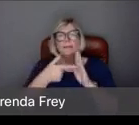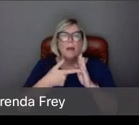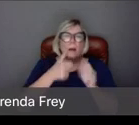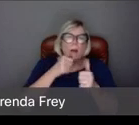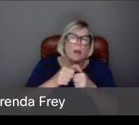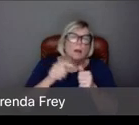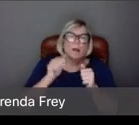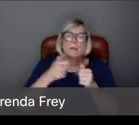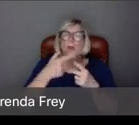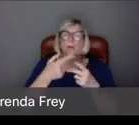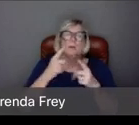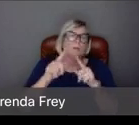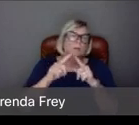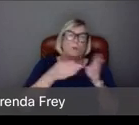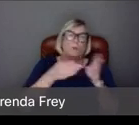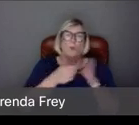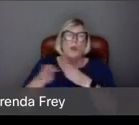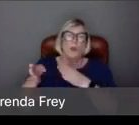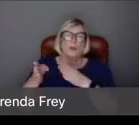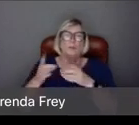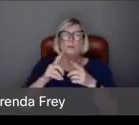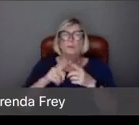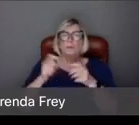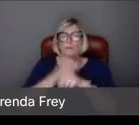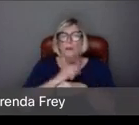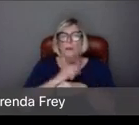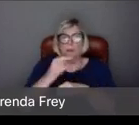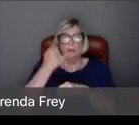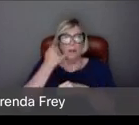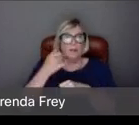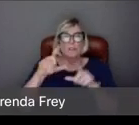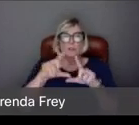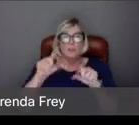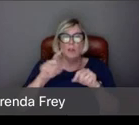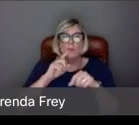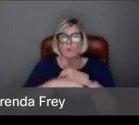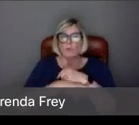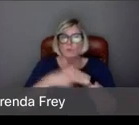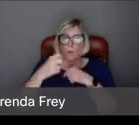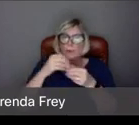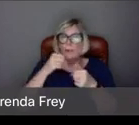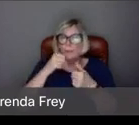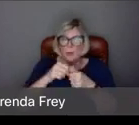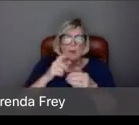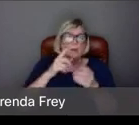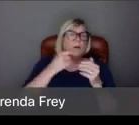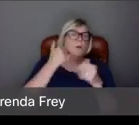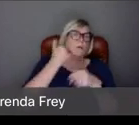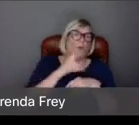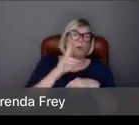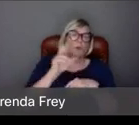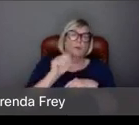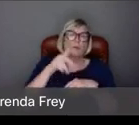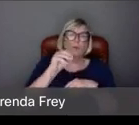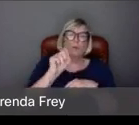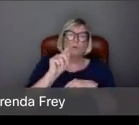you many different steps to take. If you get checks that are stolen in the mail, make sure you contact the U.S. Postal Inspection Service, because they are